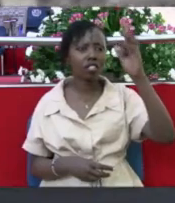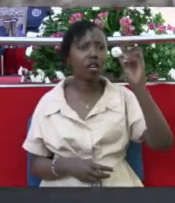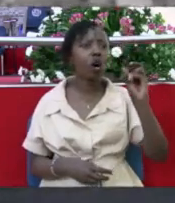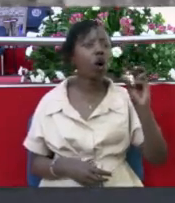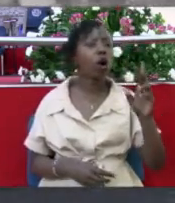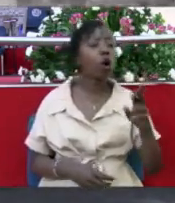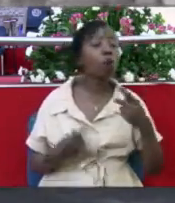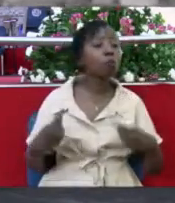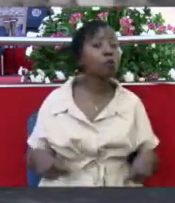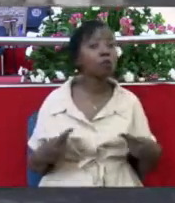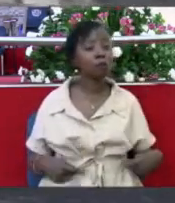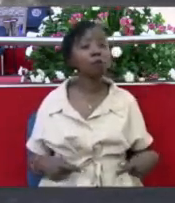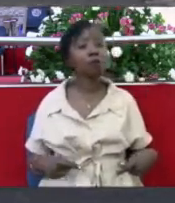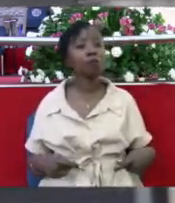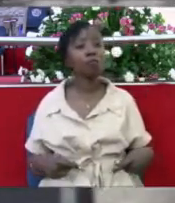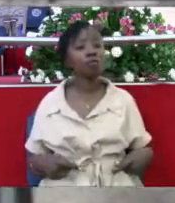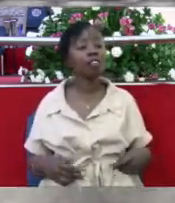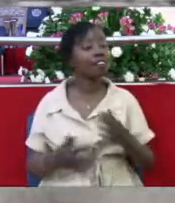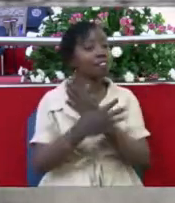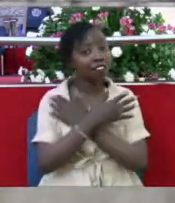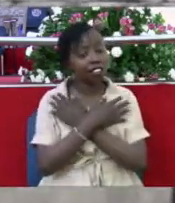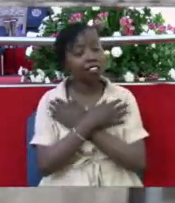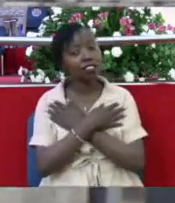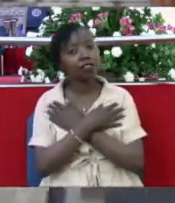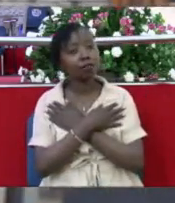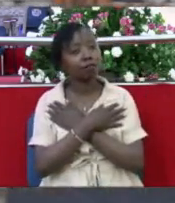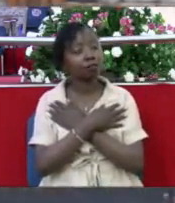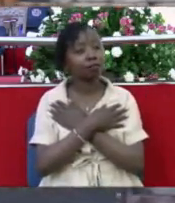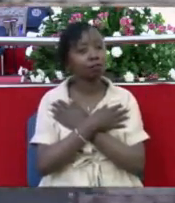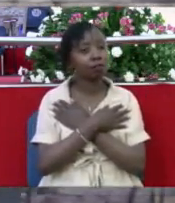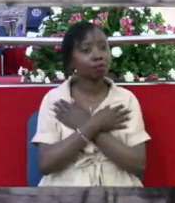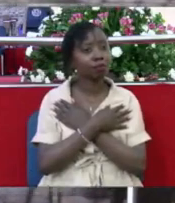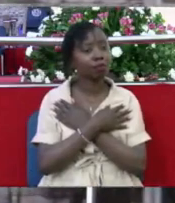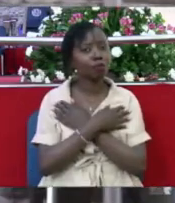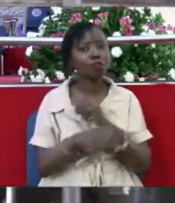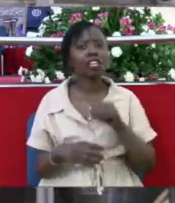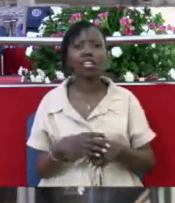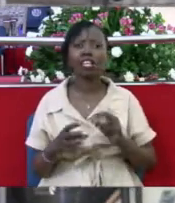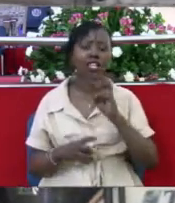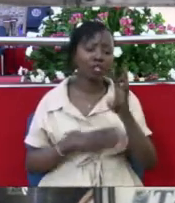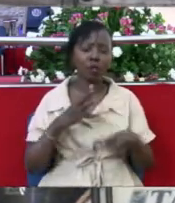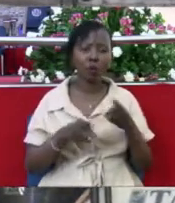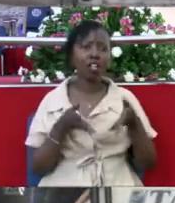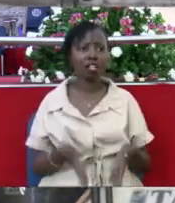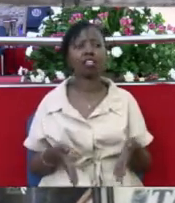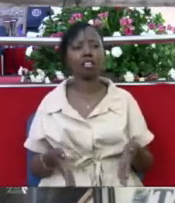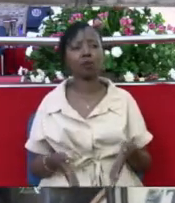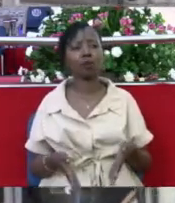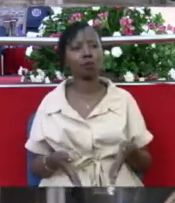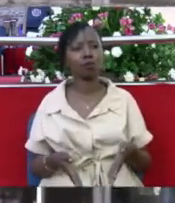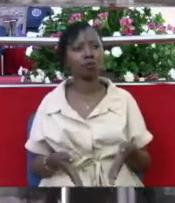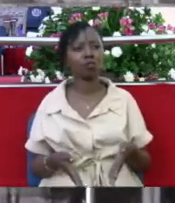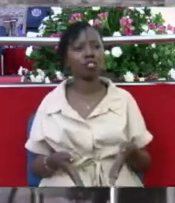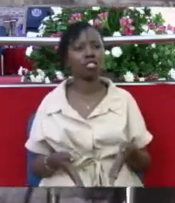people? Ama tabia za binadamu? Brothers and sisters, ndugu na wadada, in the generation we are living in, katika kizazi tuishi, and the times